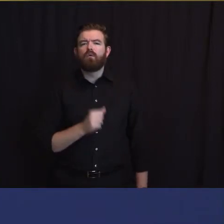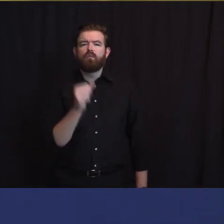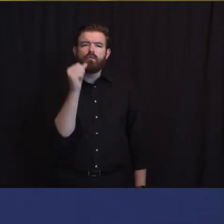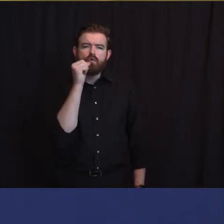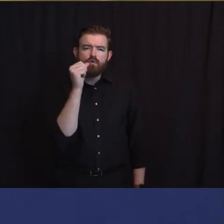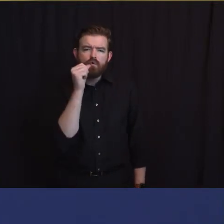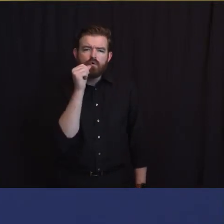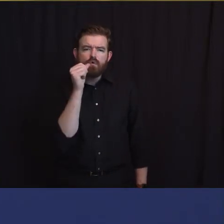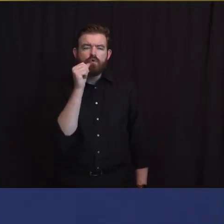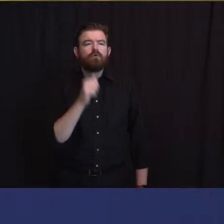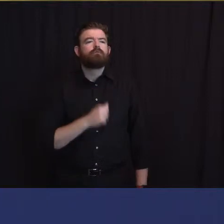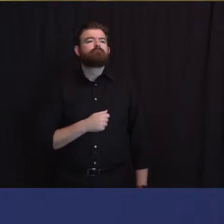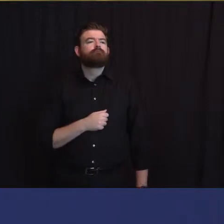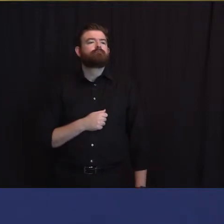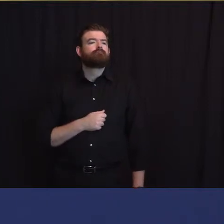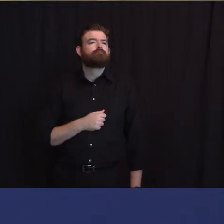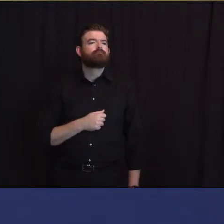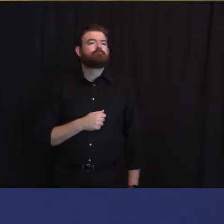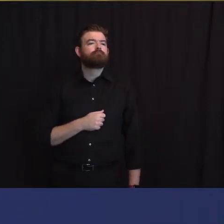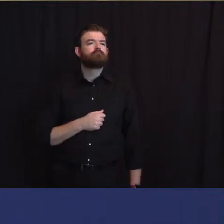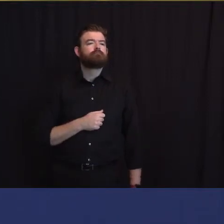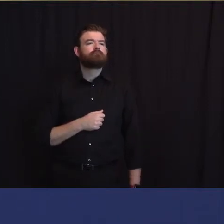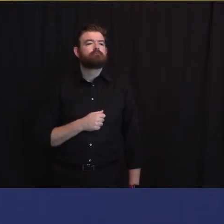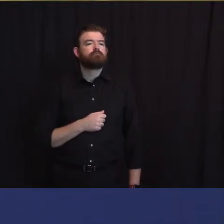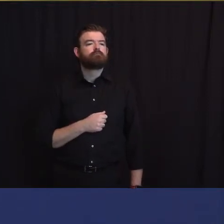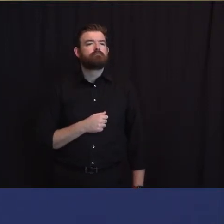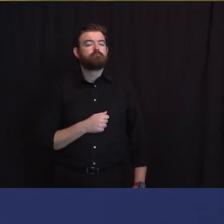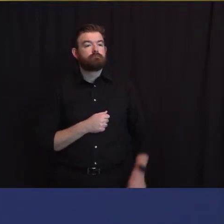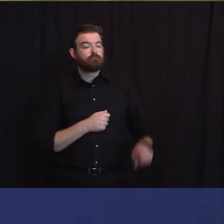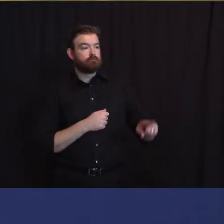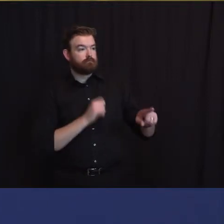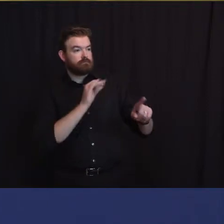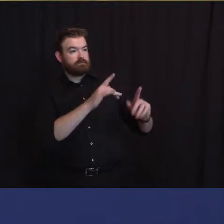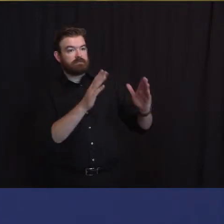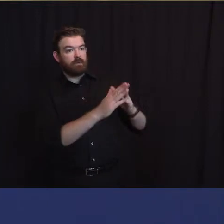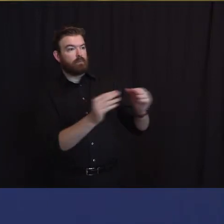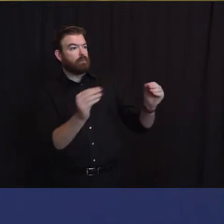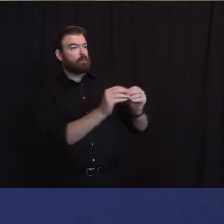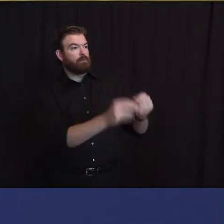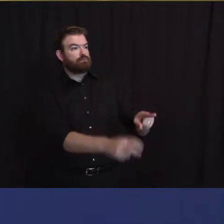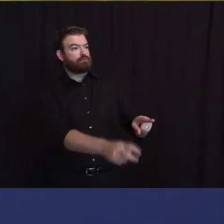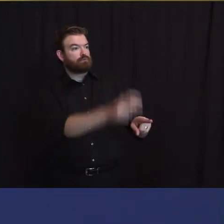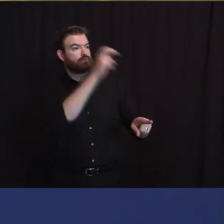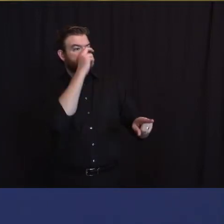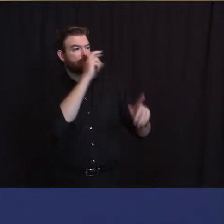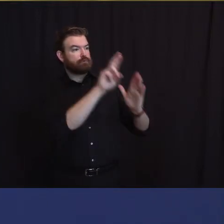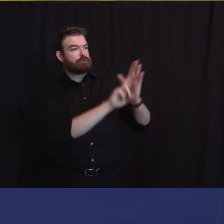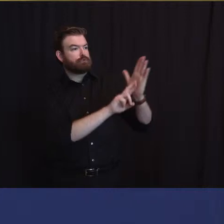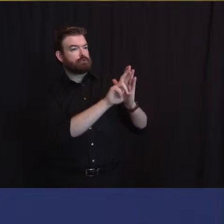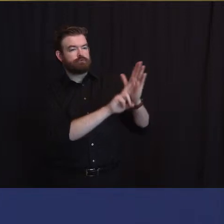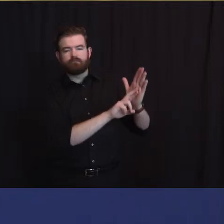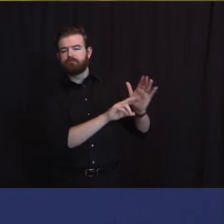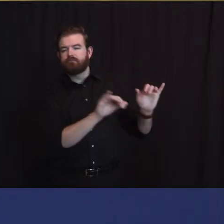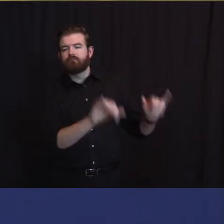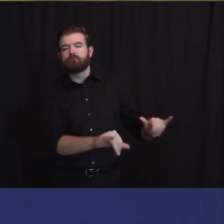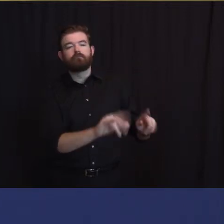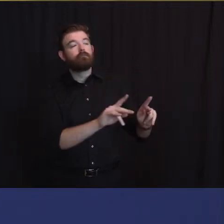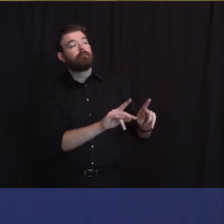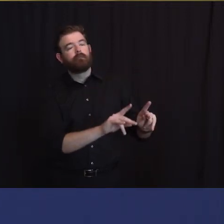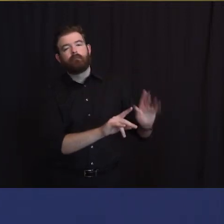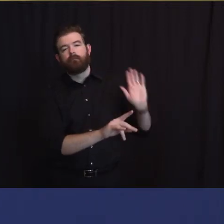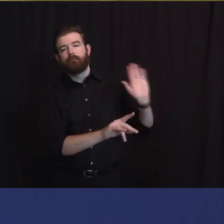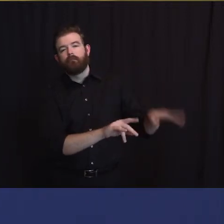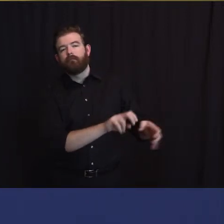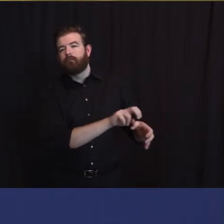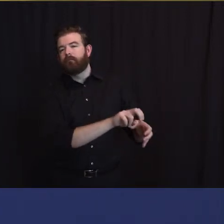another. We had that concern, frankly, between the state and our neighboring states. We certainly don't want to have that concern inside the states.